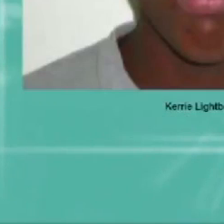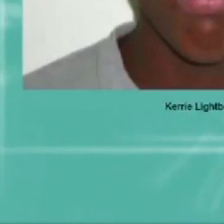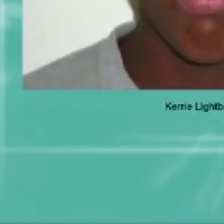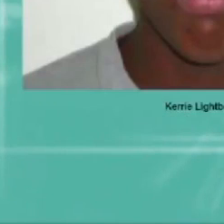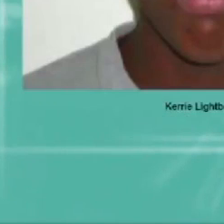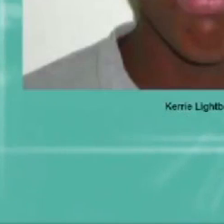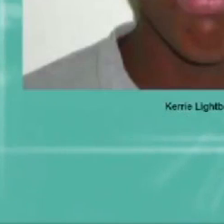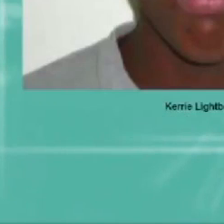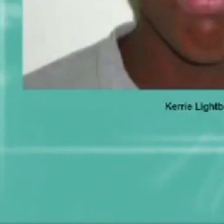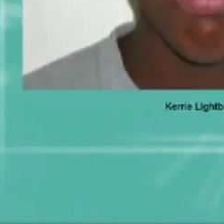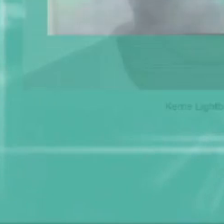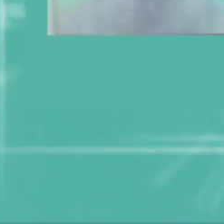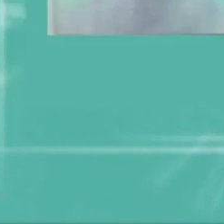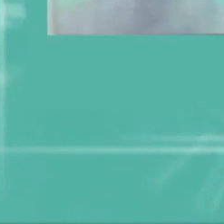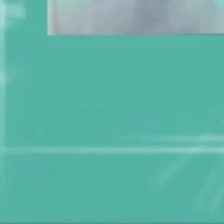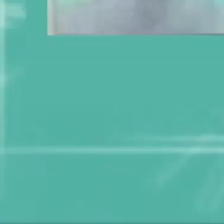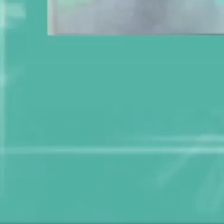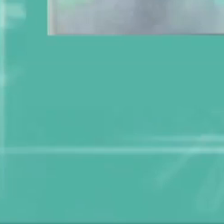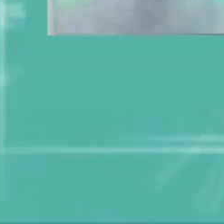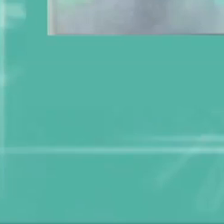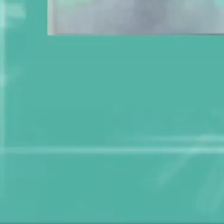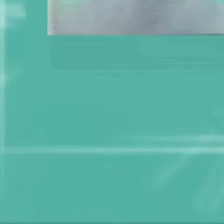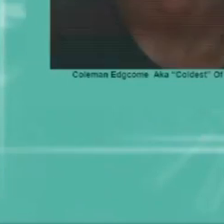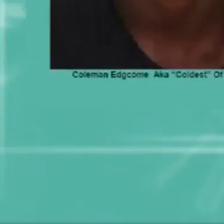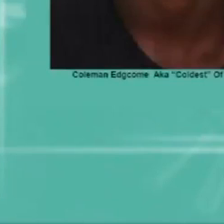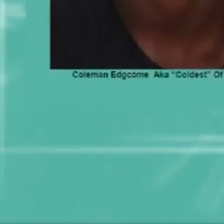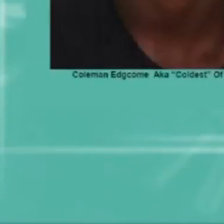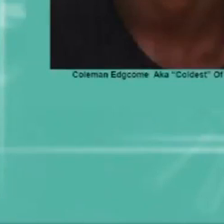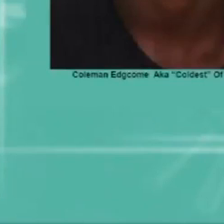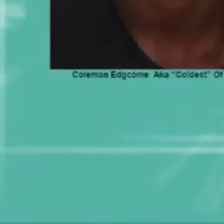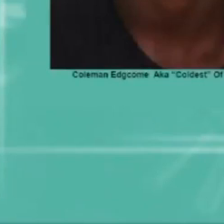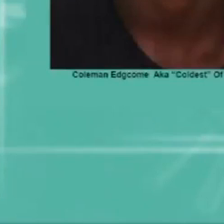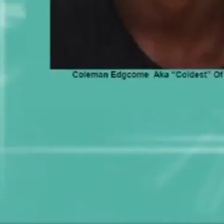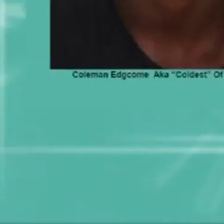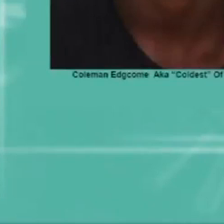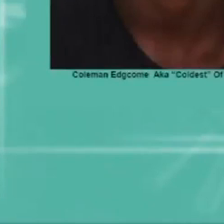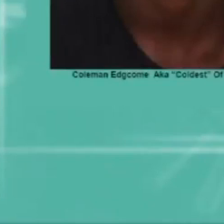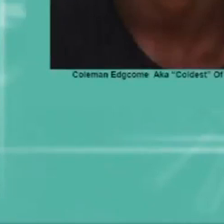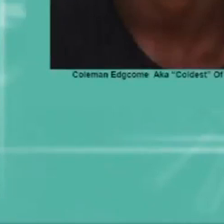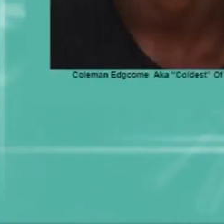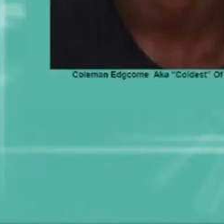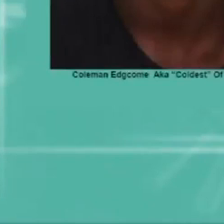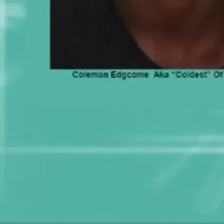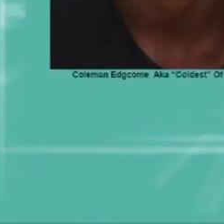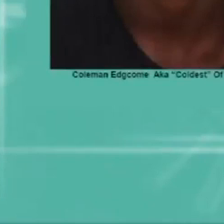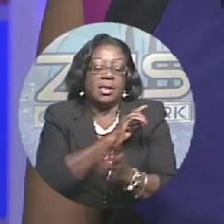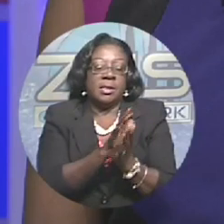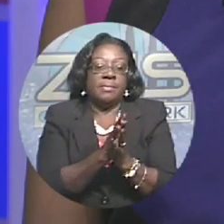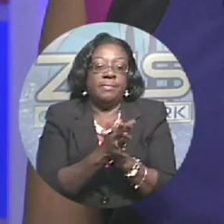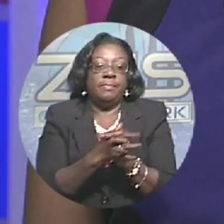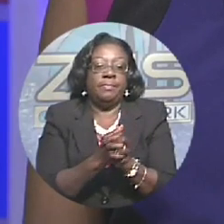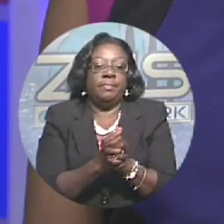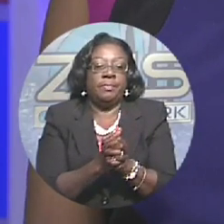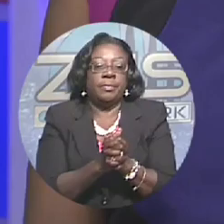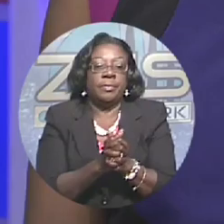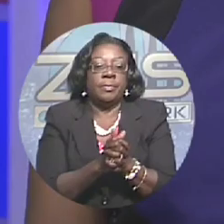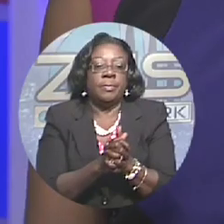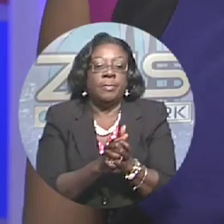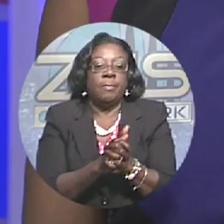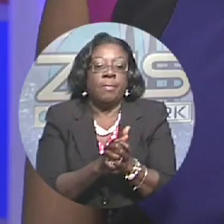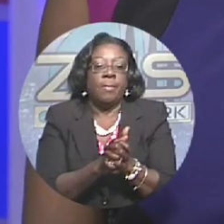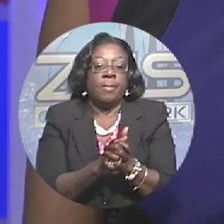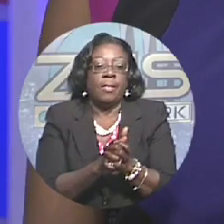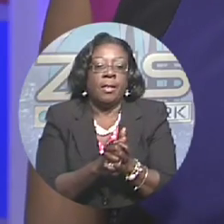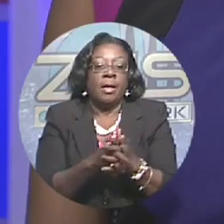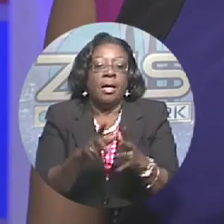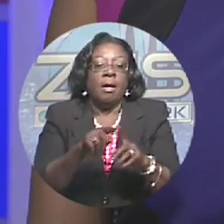one of those most wanted men in custody. LaDon Davis, ZNS Network News. Thanks so much, LaDon.